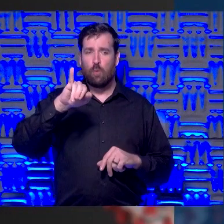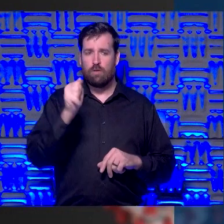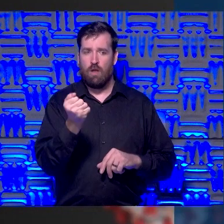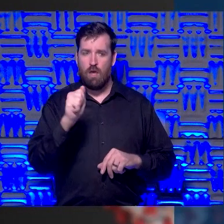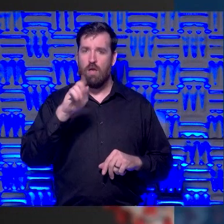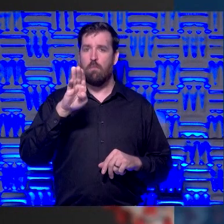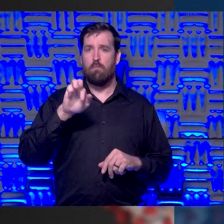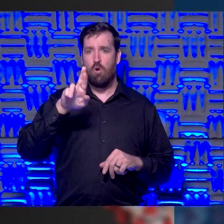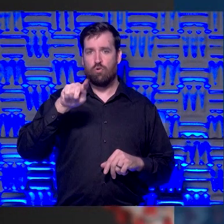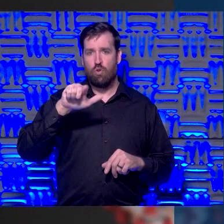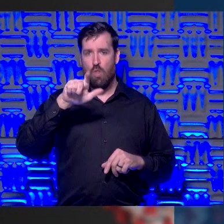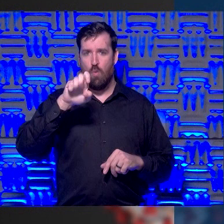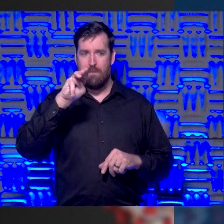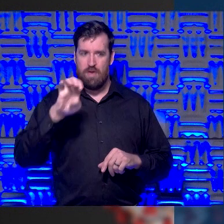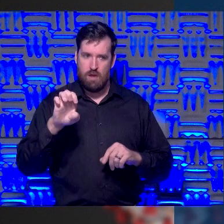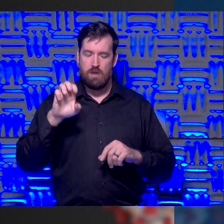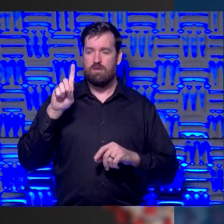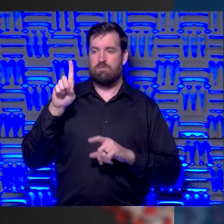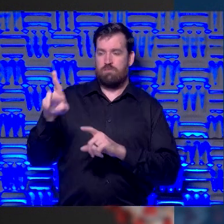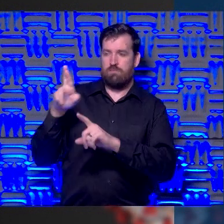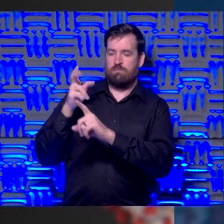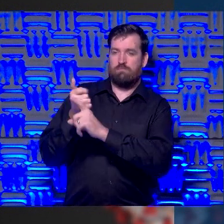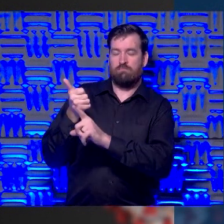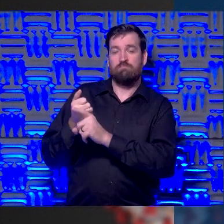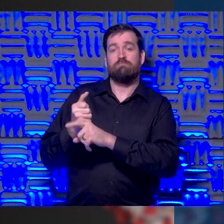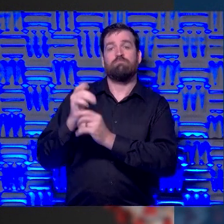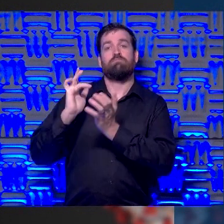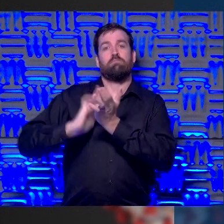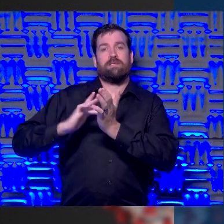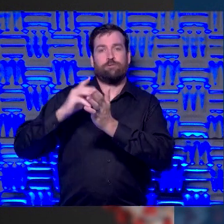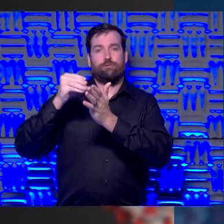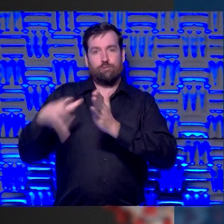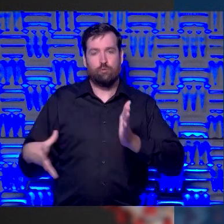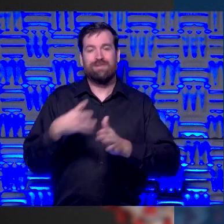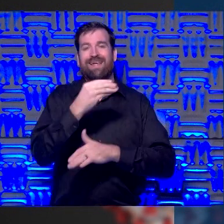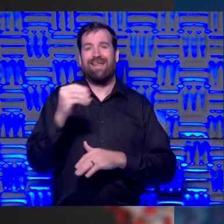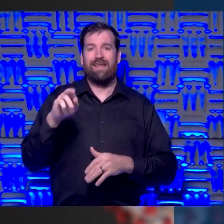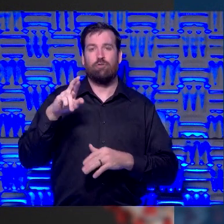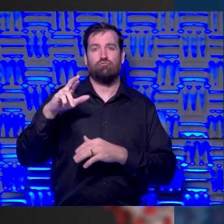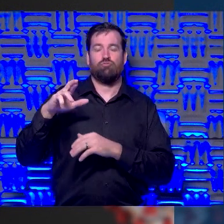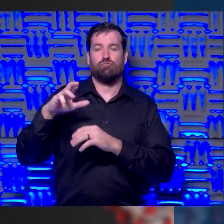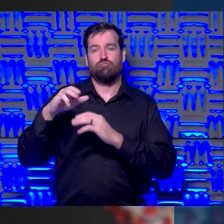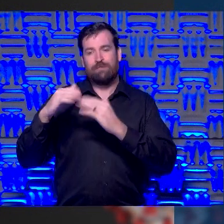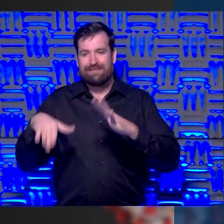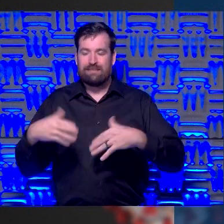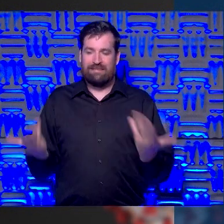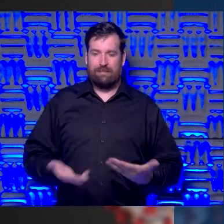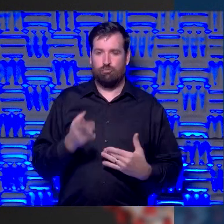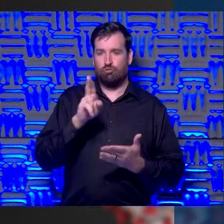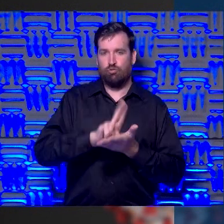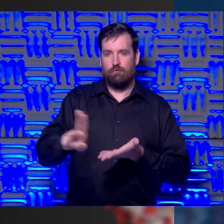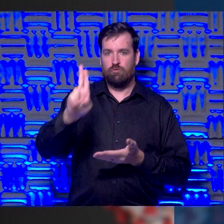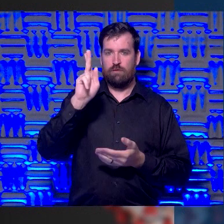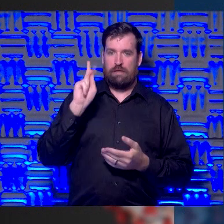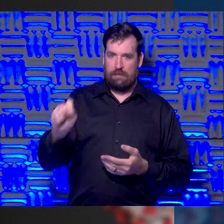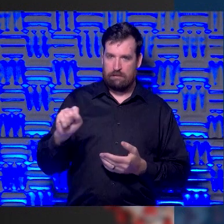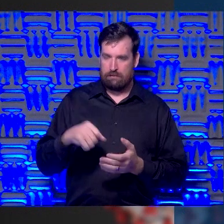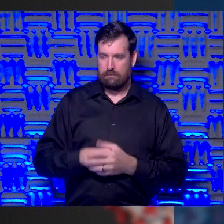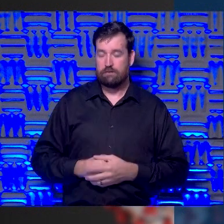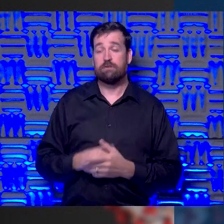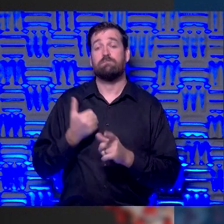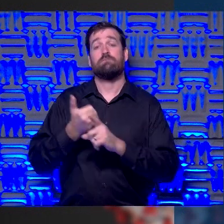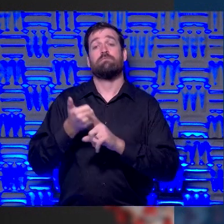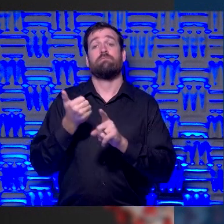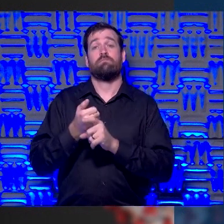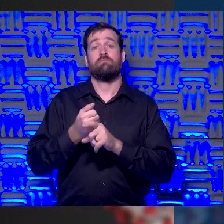is a pulmonary and critical care medicine physician who is a med student and did a residency in pulmonary training here at the University of Yeah. Kansas. Remember, Sonia? She is now